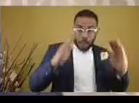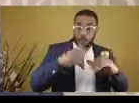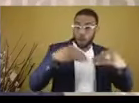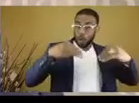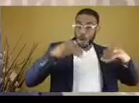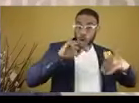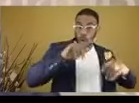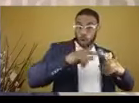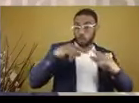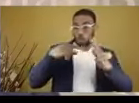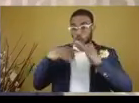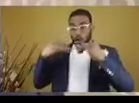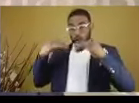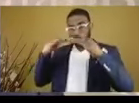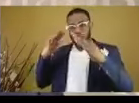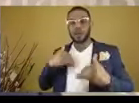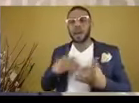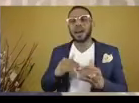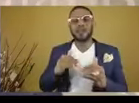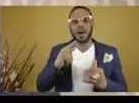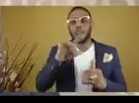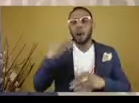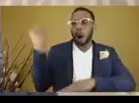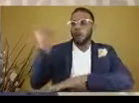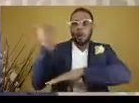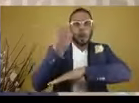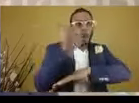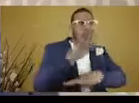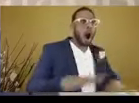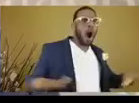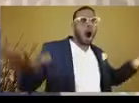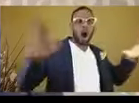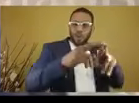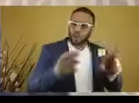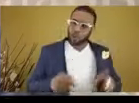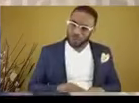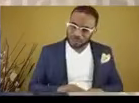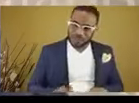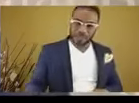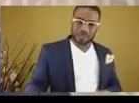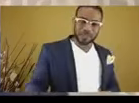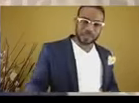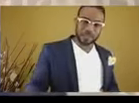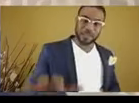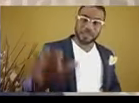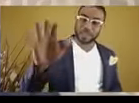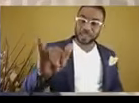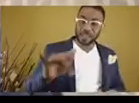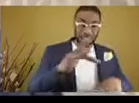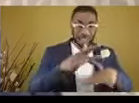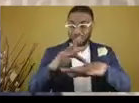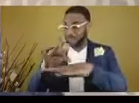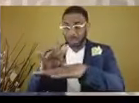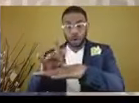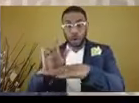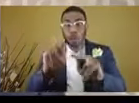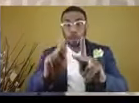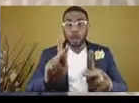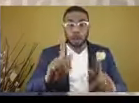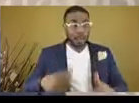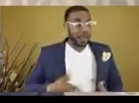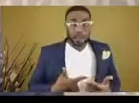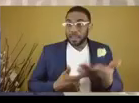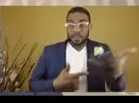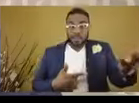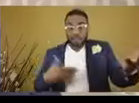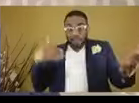to affordable housing. We have malls closing all over the region. And so that's vacant space where people are living in